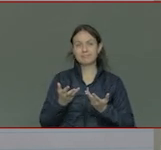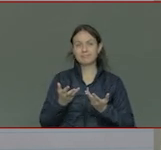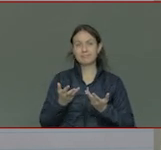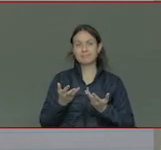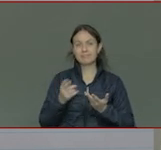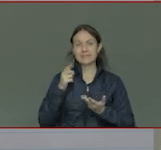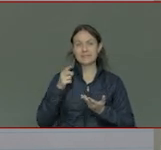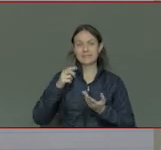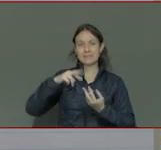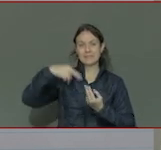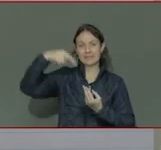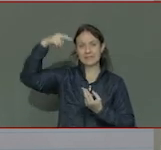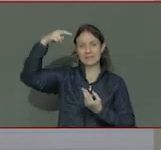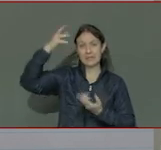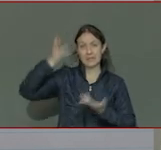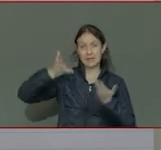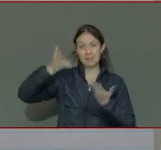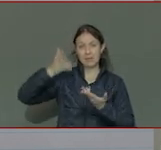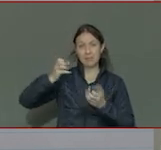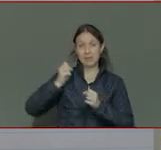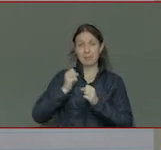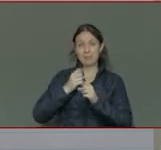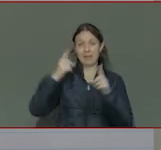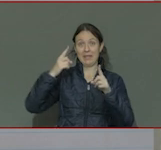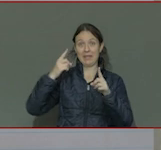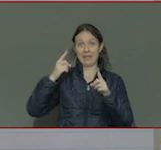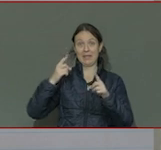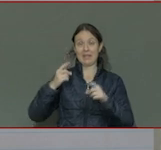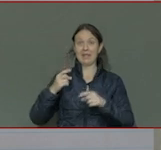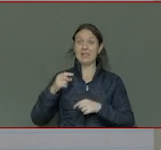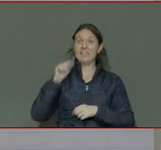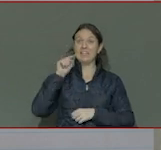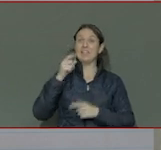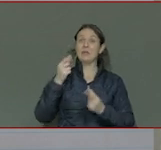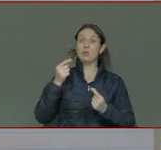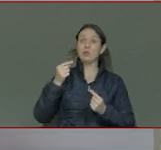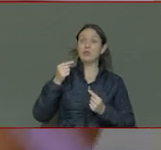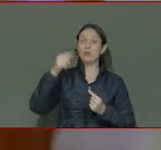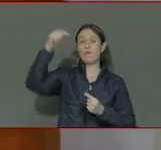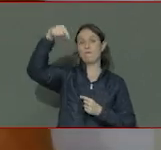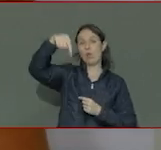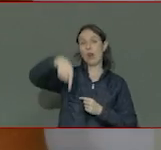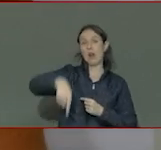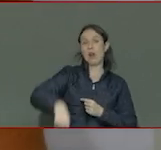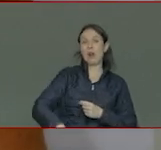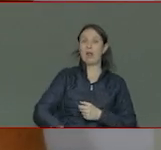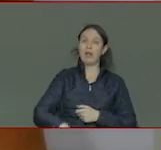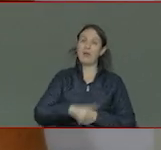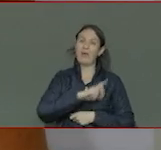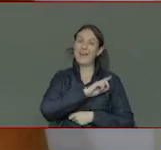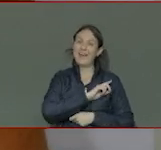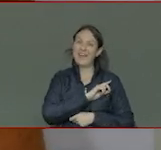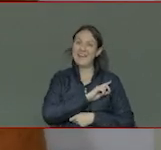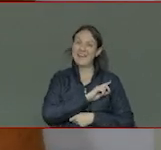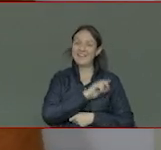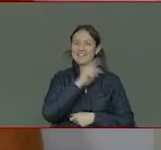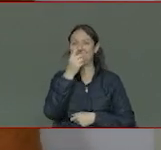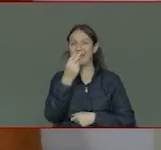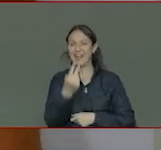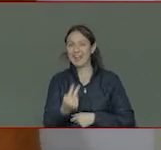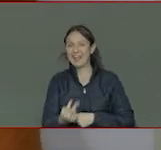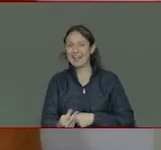that cable breaks. It will fall to the ground. Why will it fall to the ground? There's